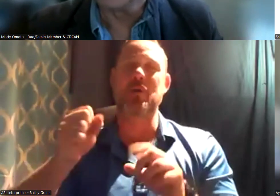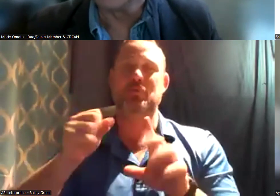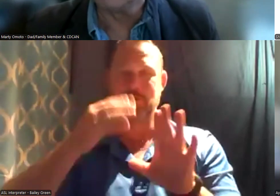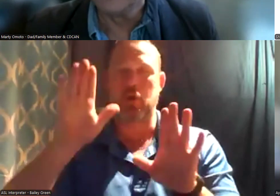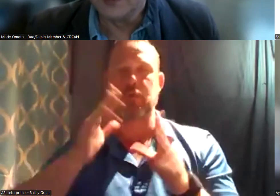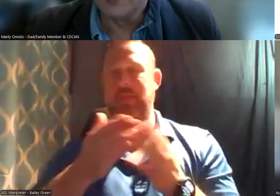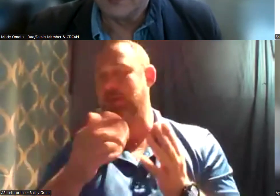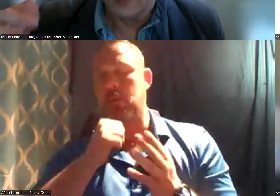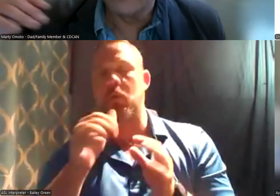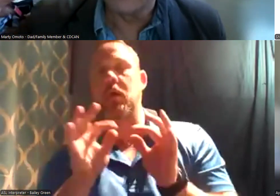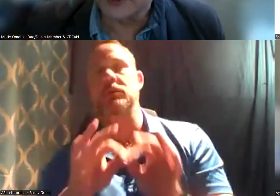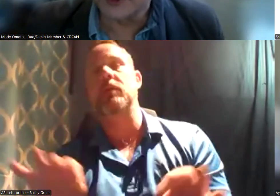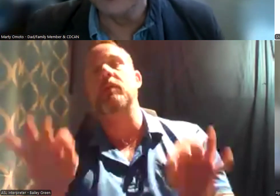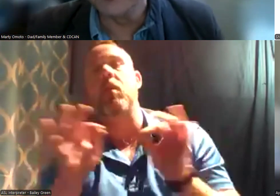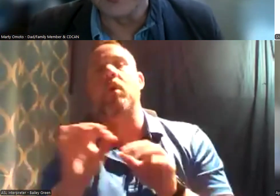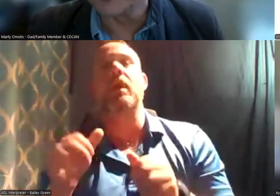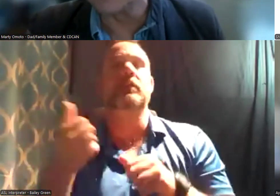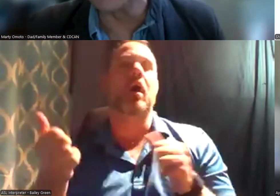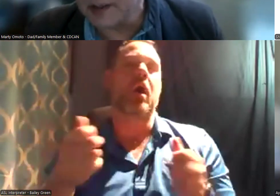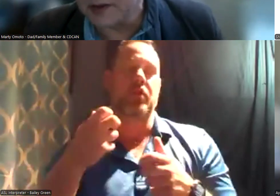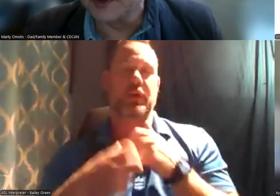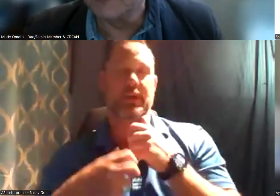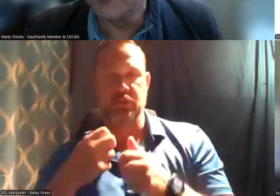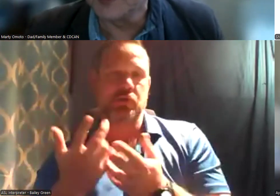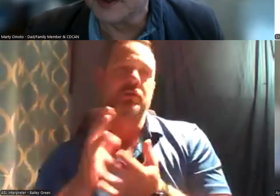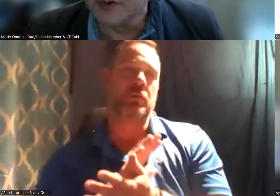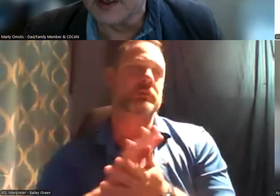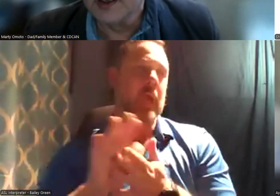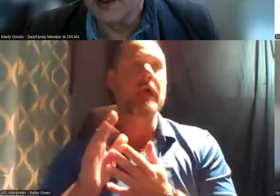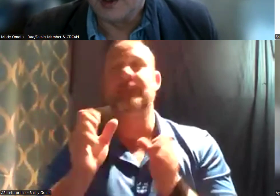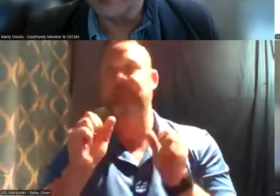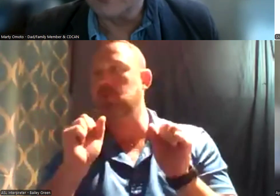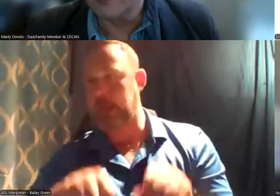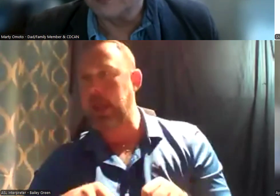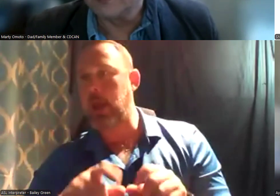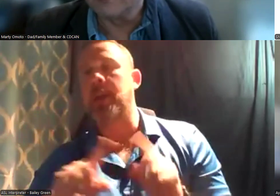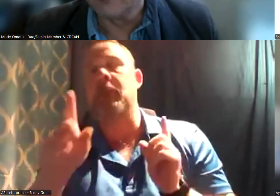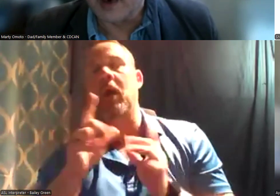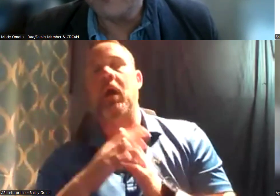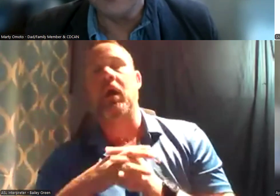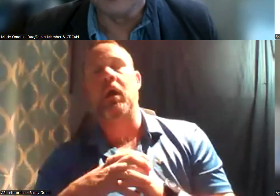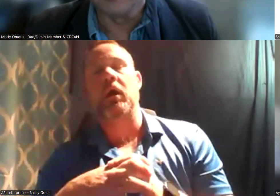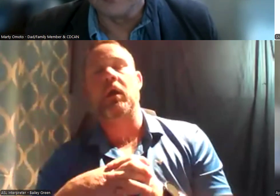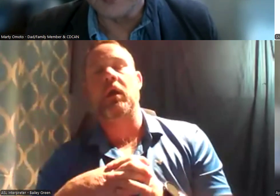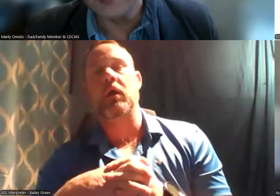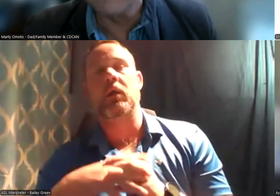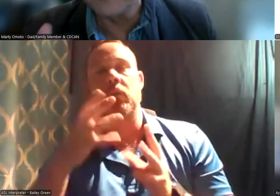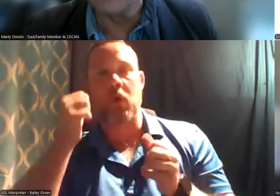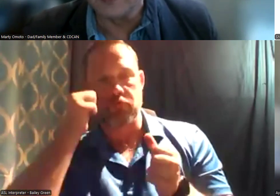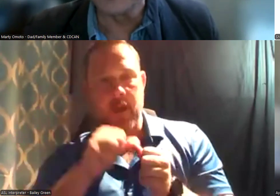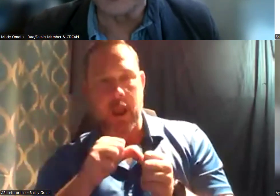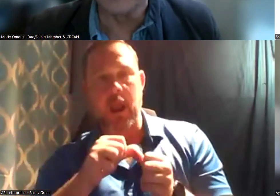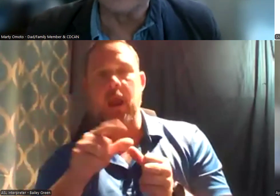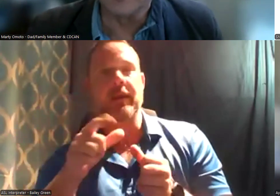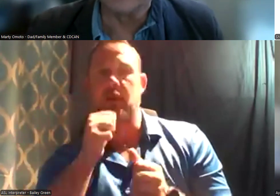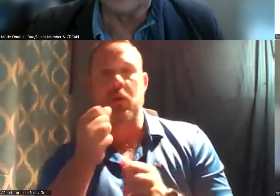important in terms of, other issues. And it was a nice thing to do if you can do it. I want to remind people in case that they